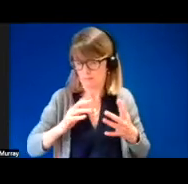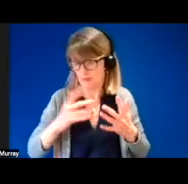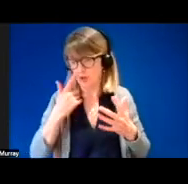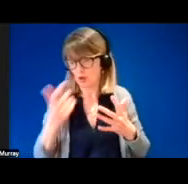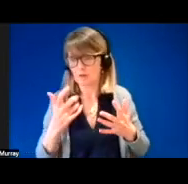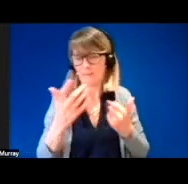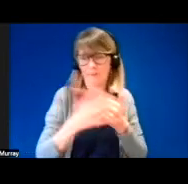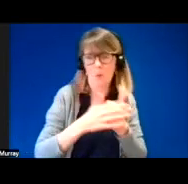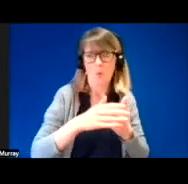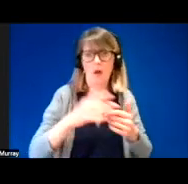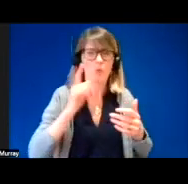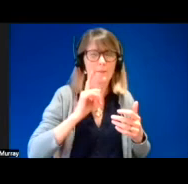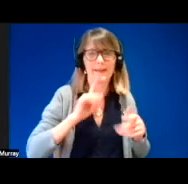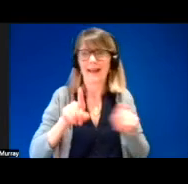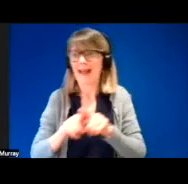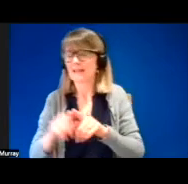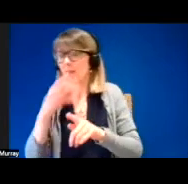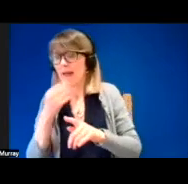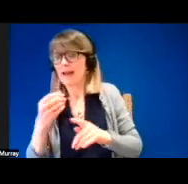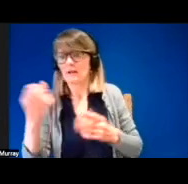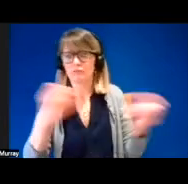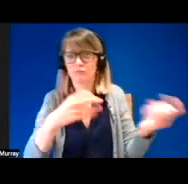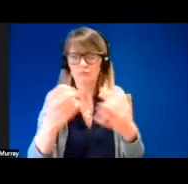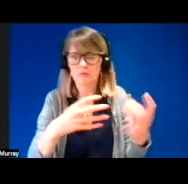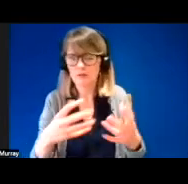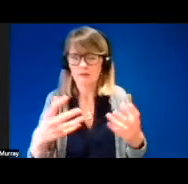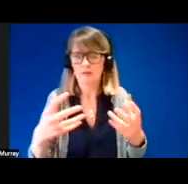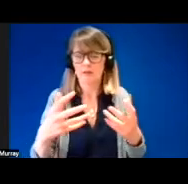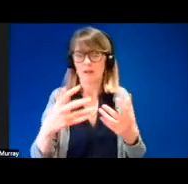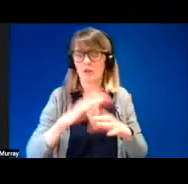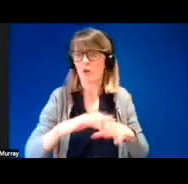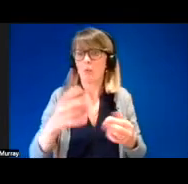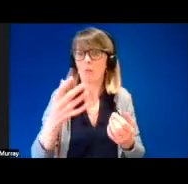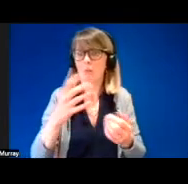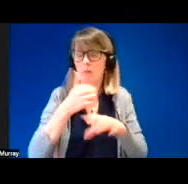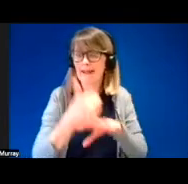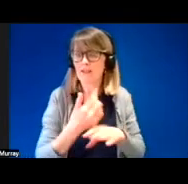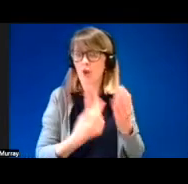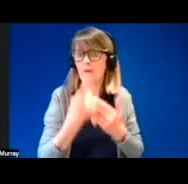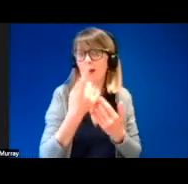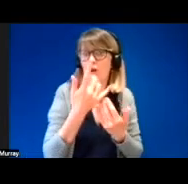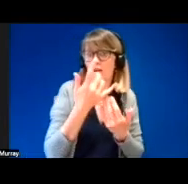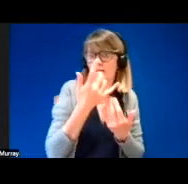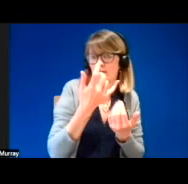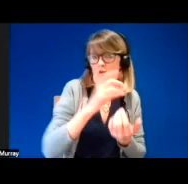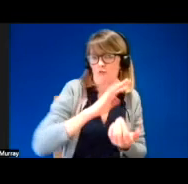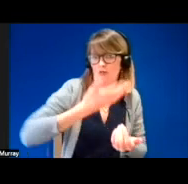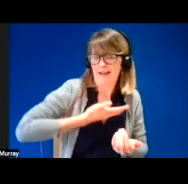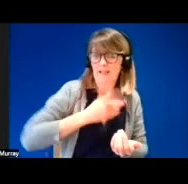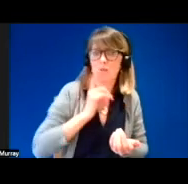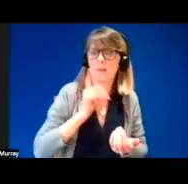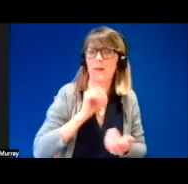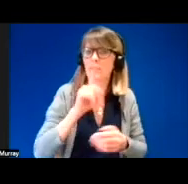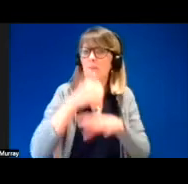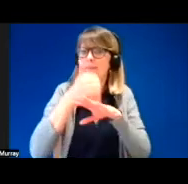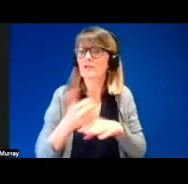based not only on justice or the rights of women, but by new understandings of the Bible and theological